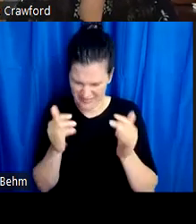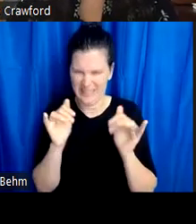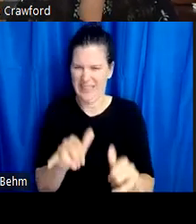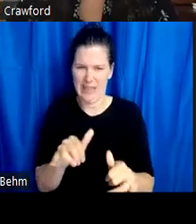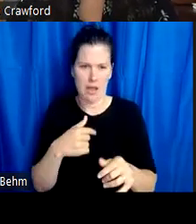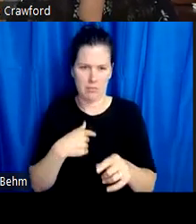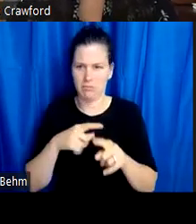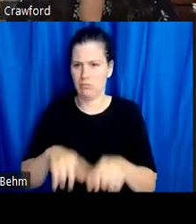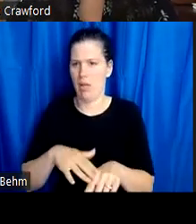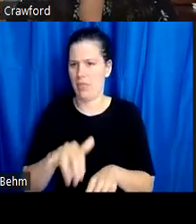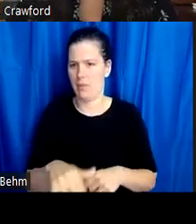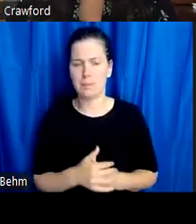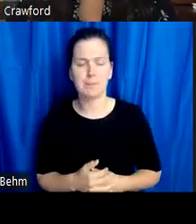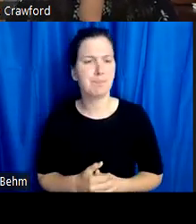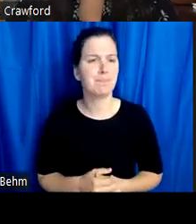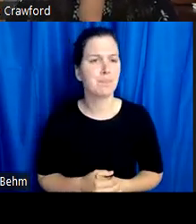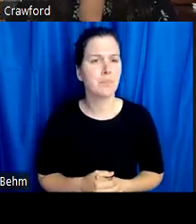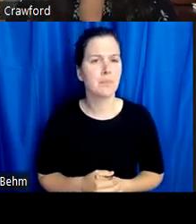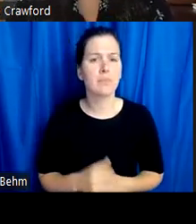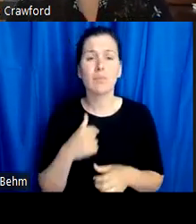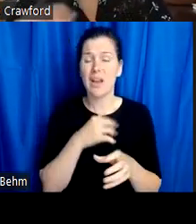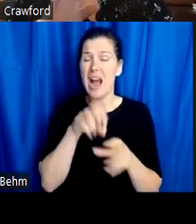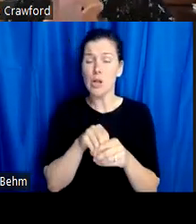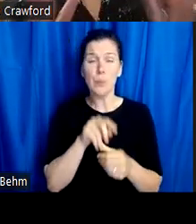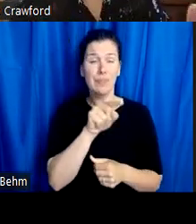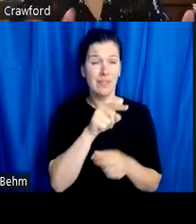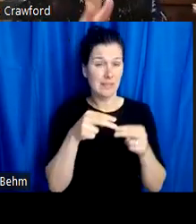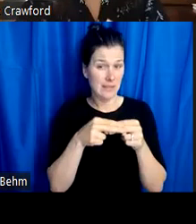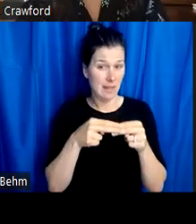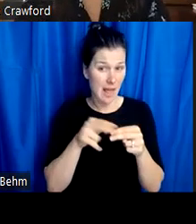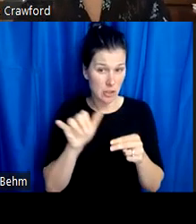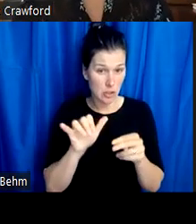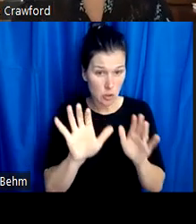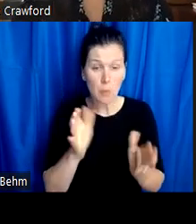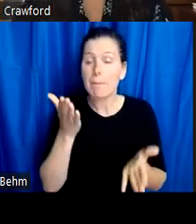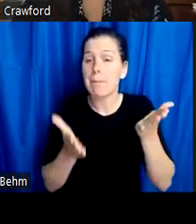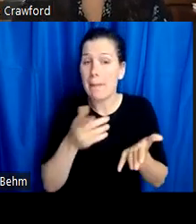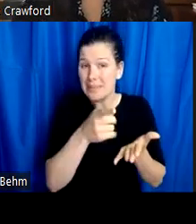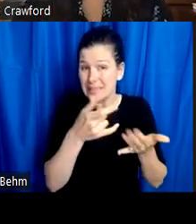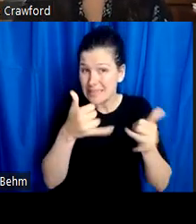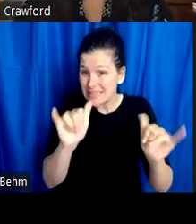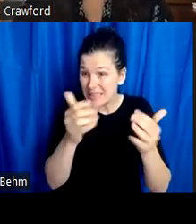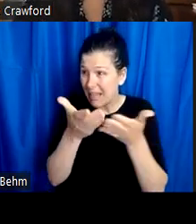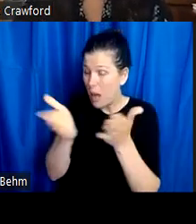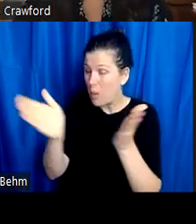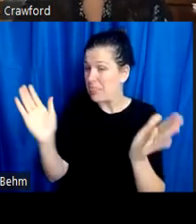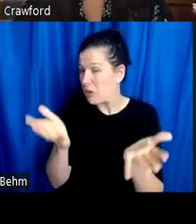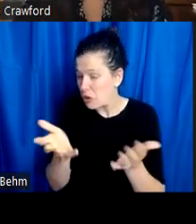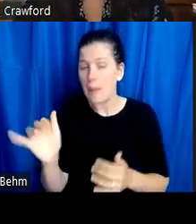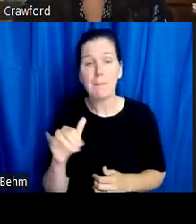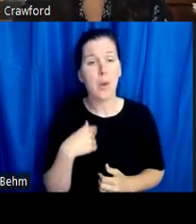Now, I include this slide only because it may still be out there, but I do this, like I told you, my